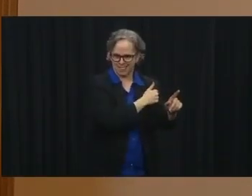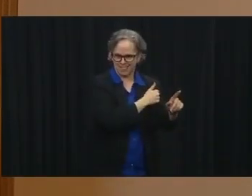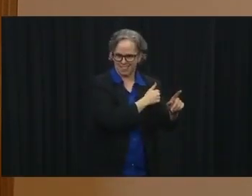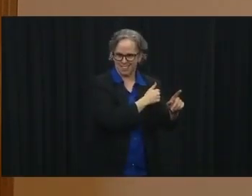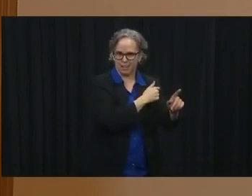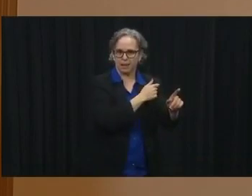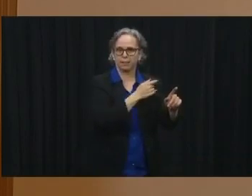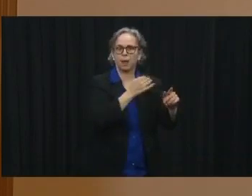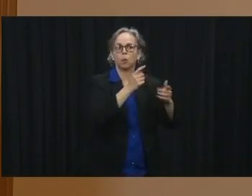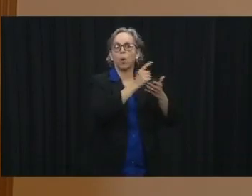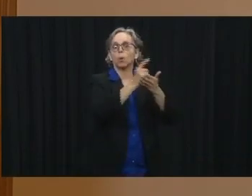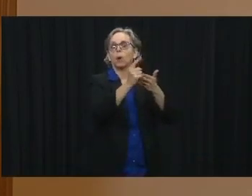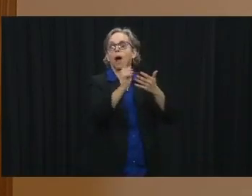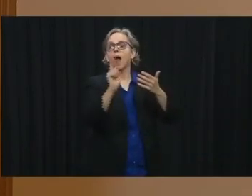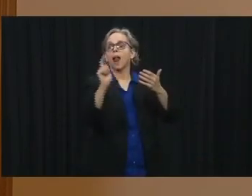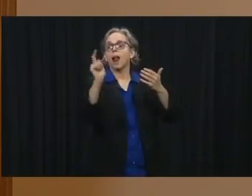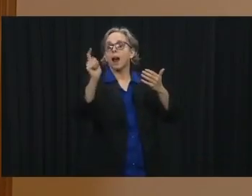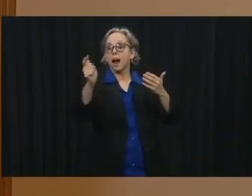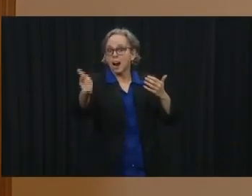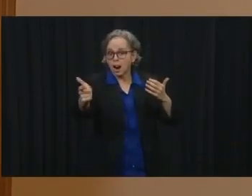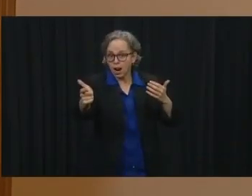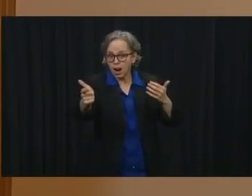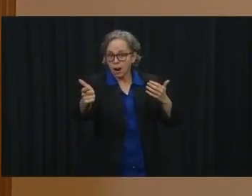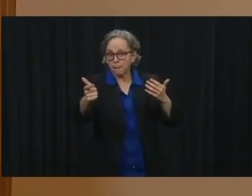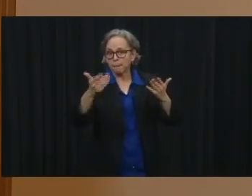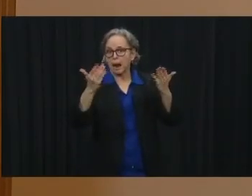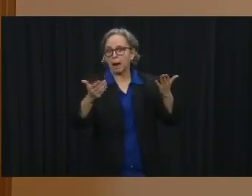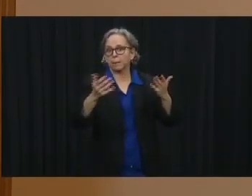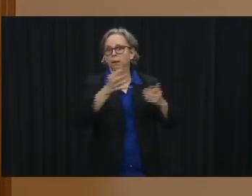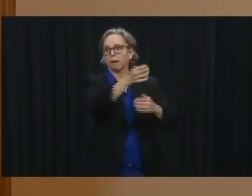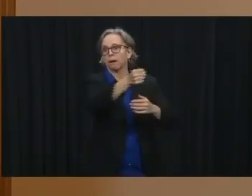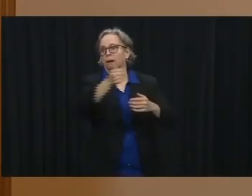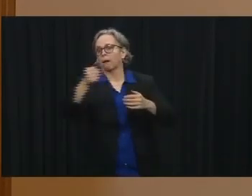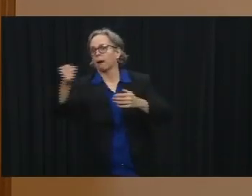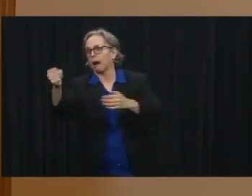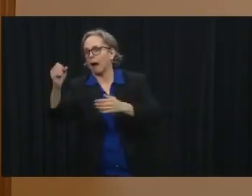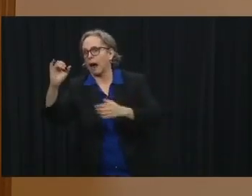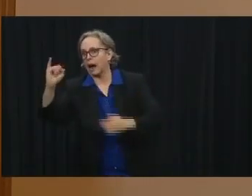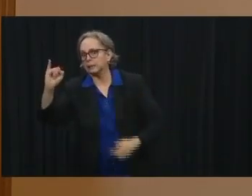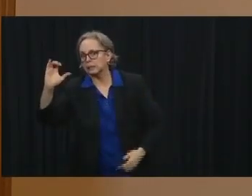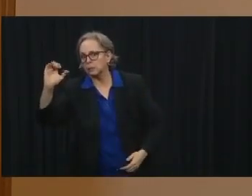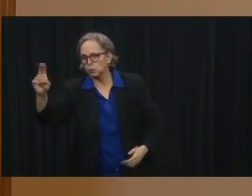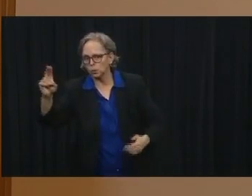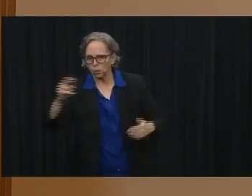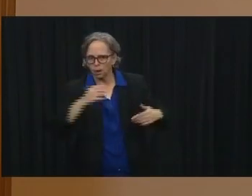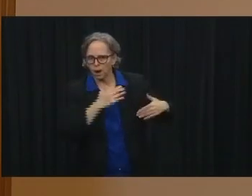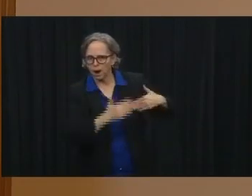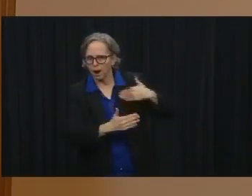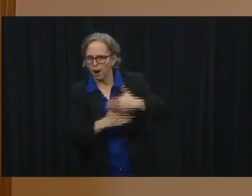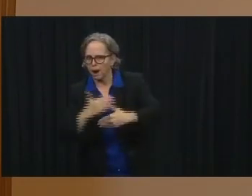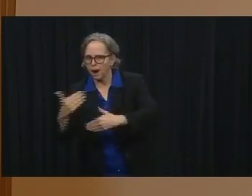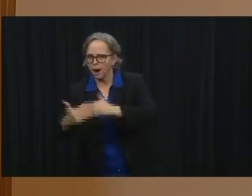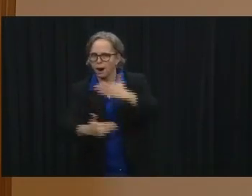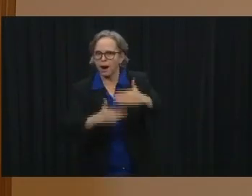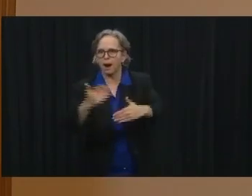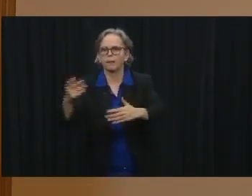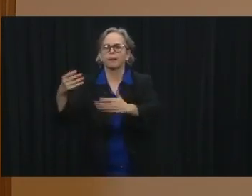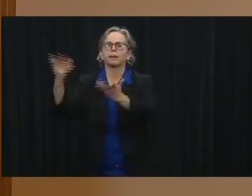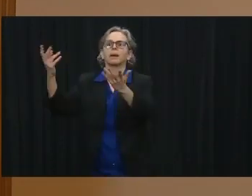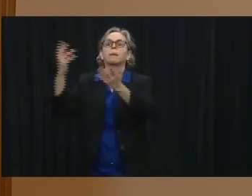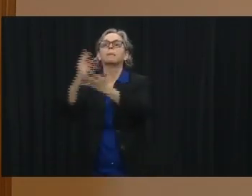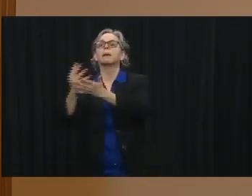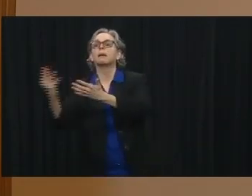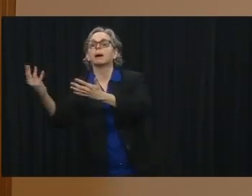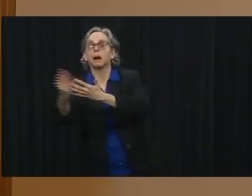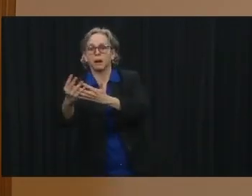before they might end up in an ICU, and our fatalities, our deaths follow those ICUs by up to 4 weeks. So everything we're seeing